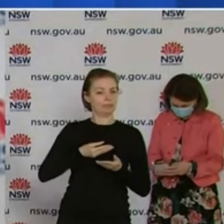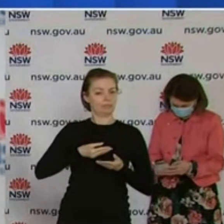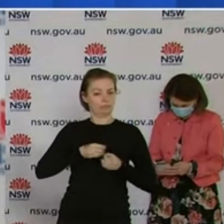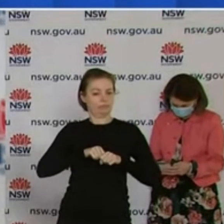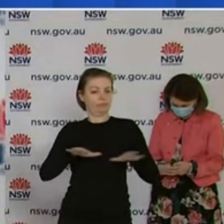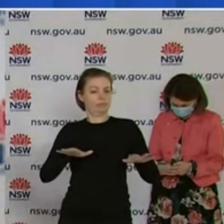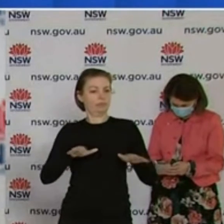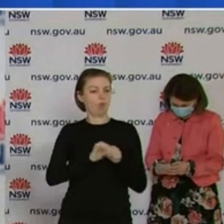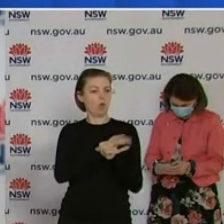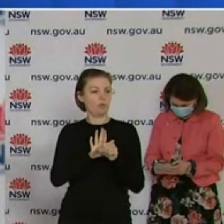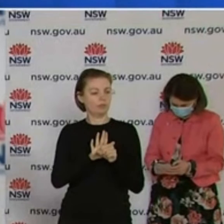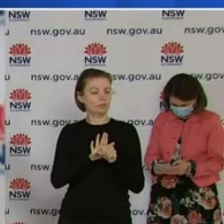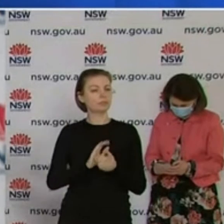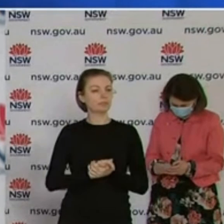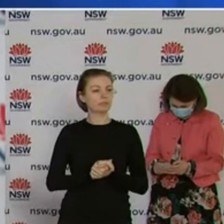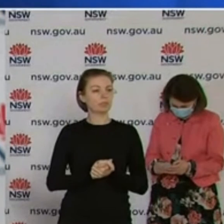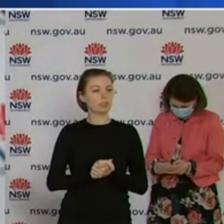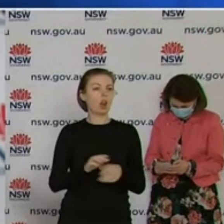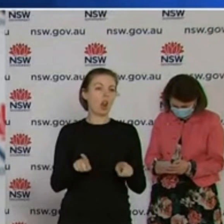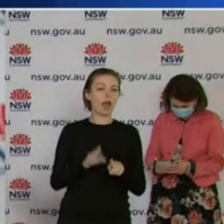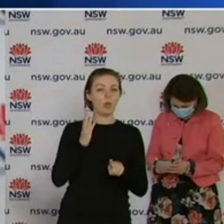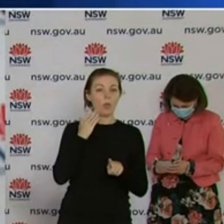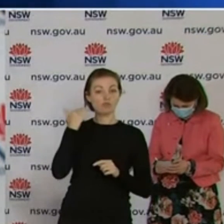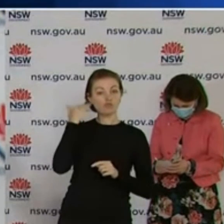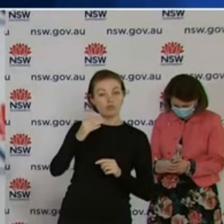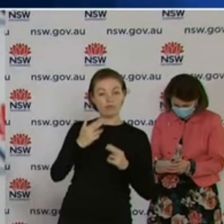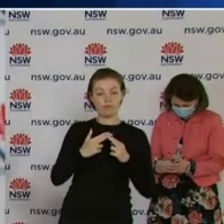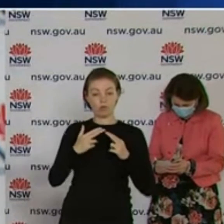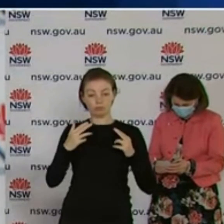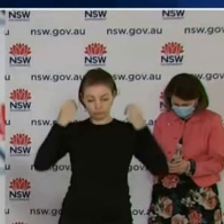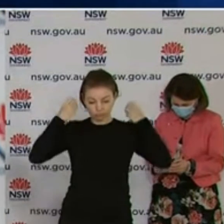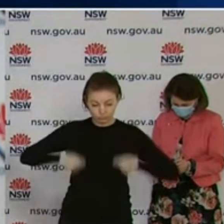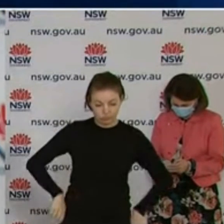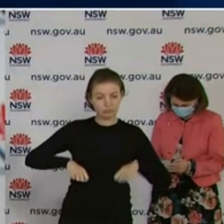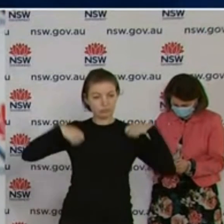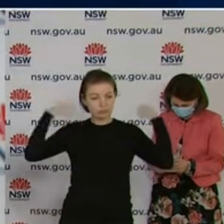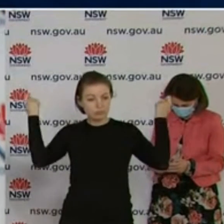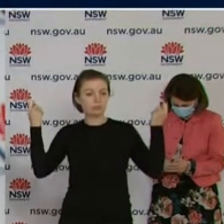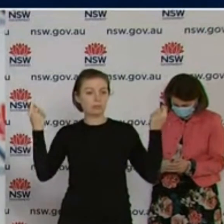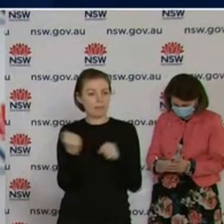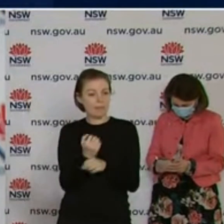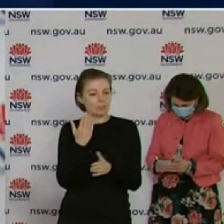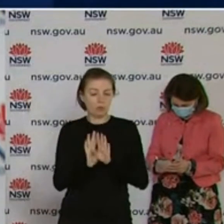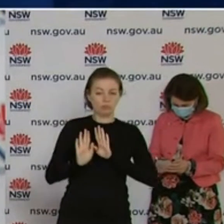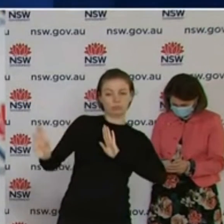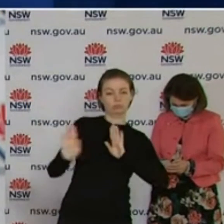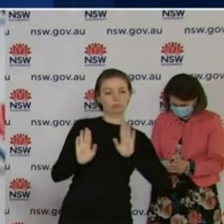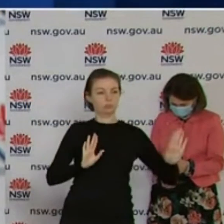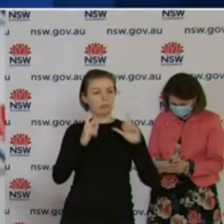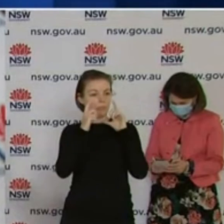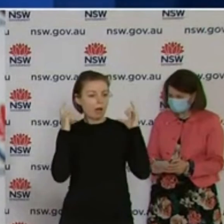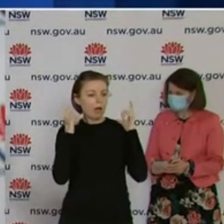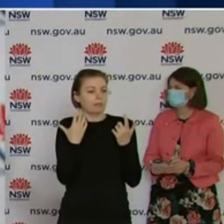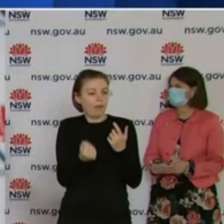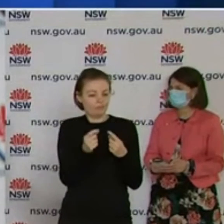gathering together in change rooms, in other sort of settings, minimised to keep people safe at all times.